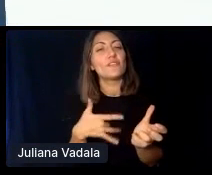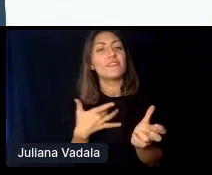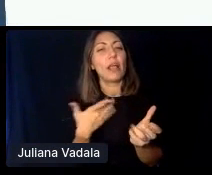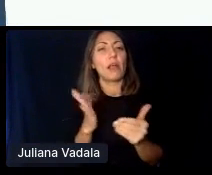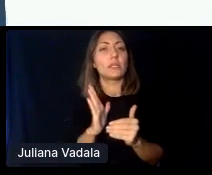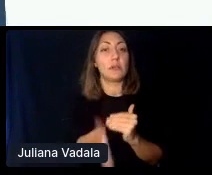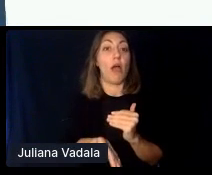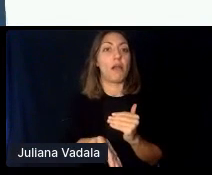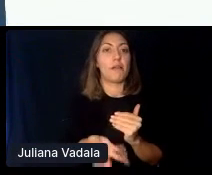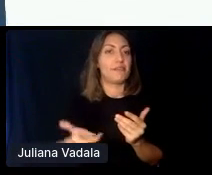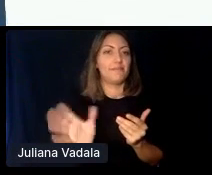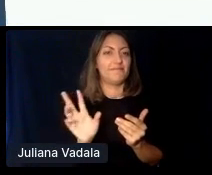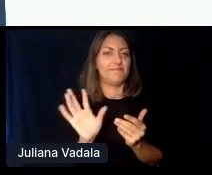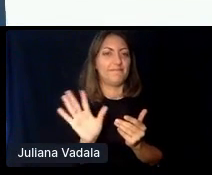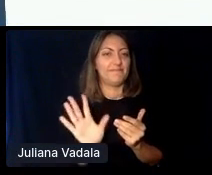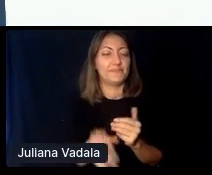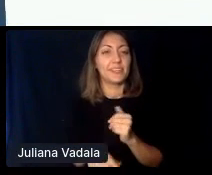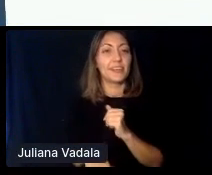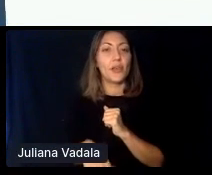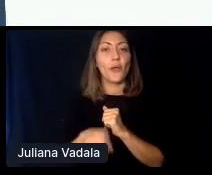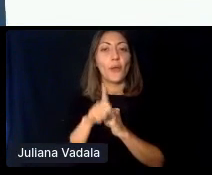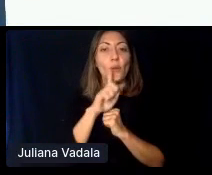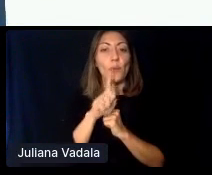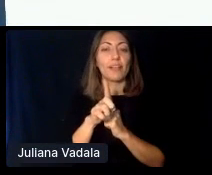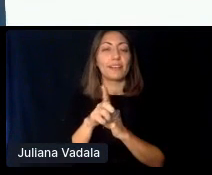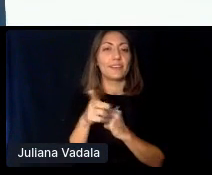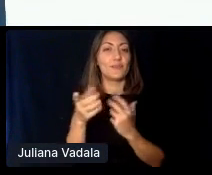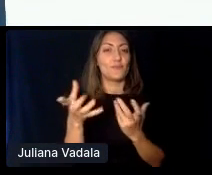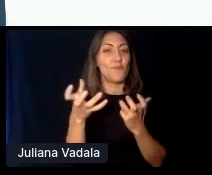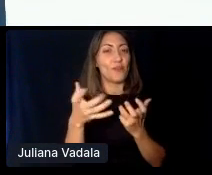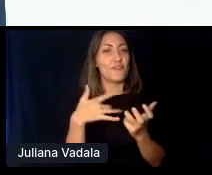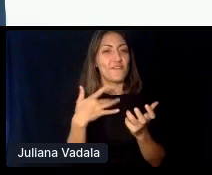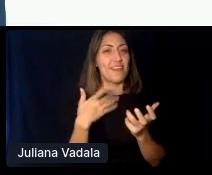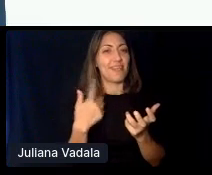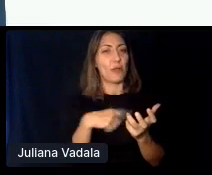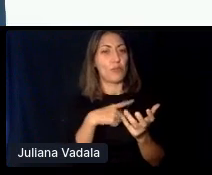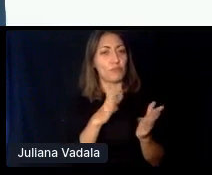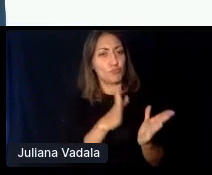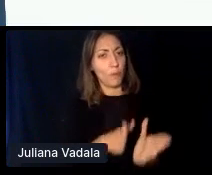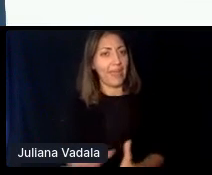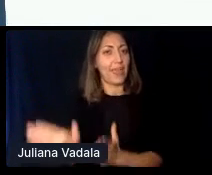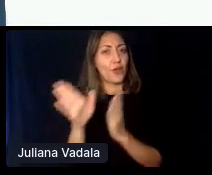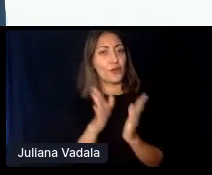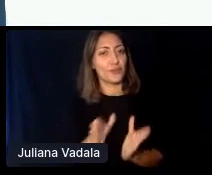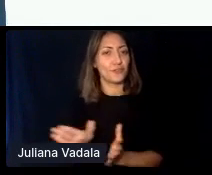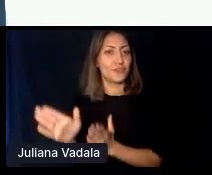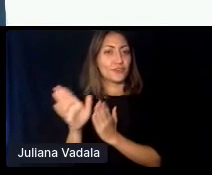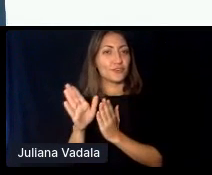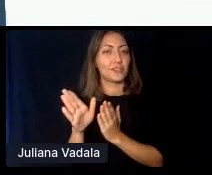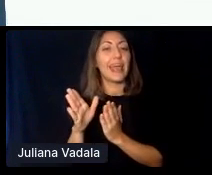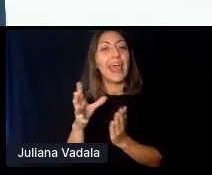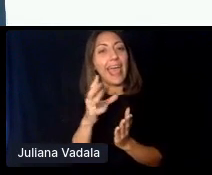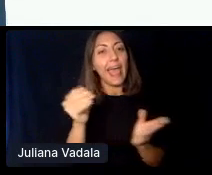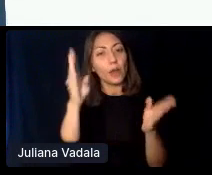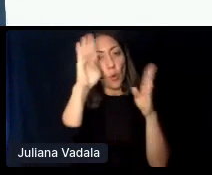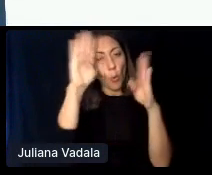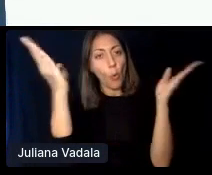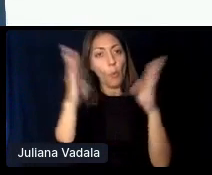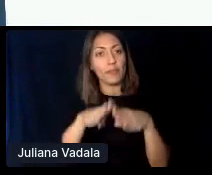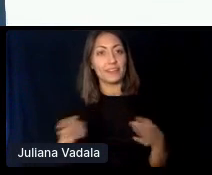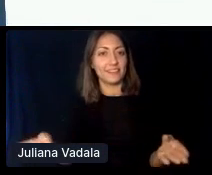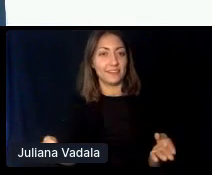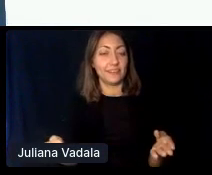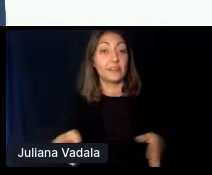Along those lines, please keep in mind after today that communicating across difference has to be an